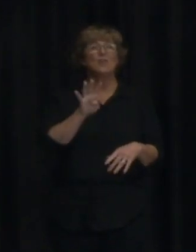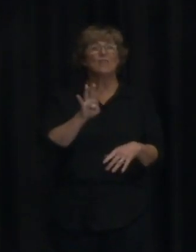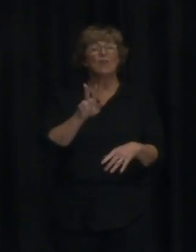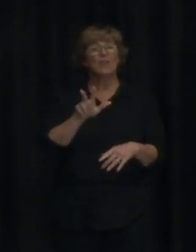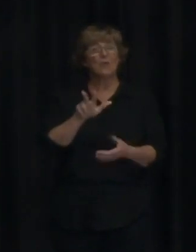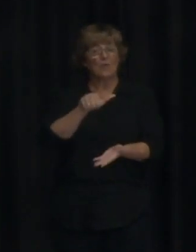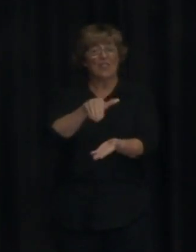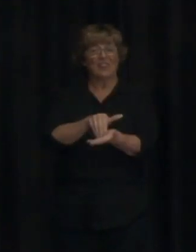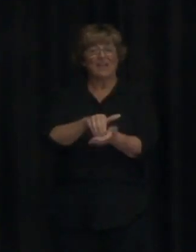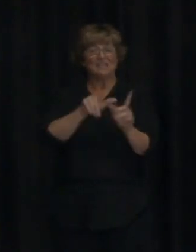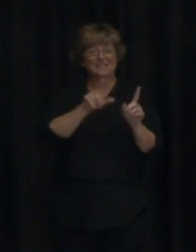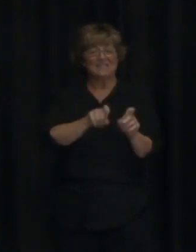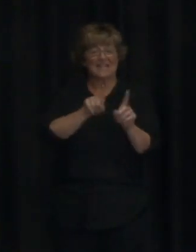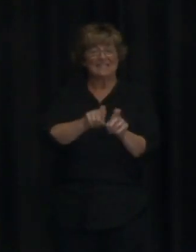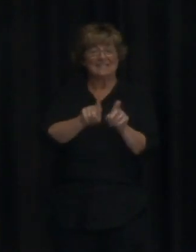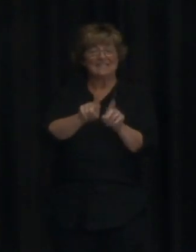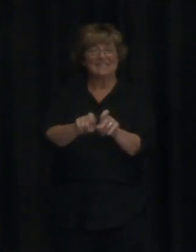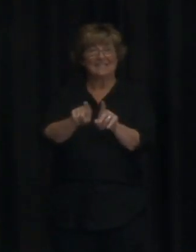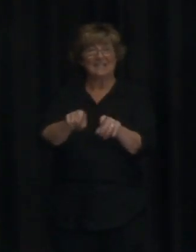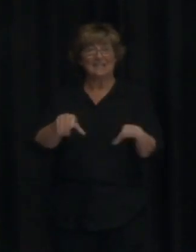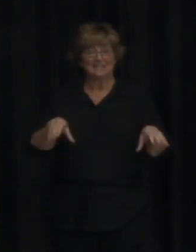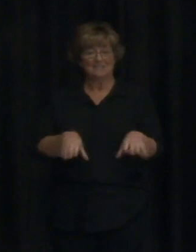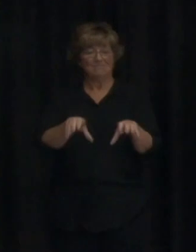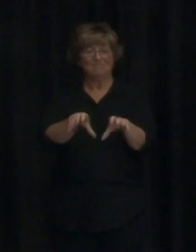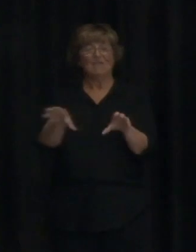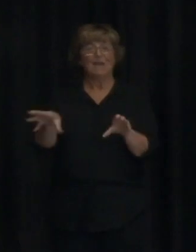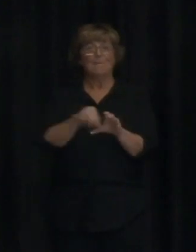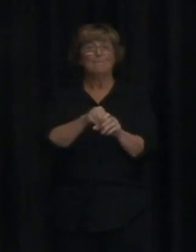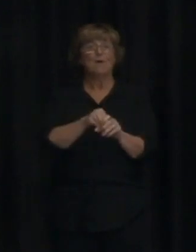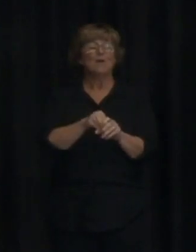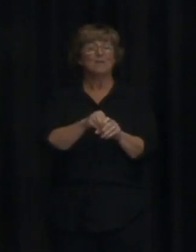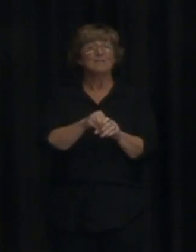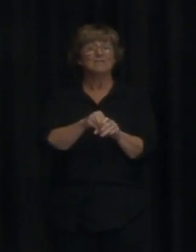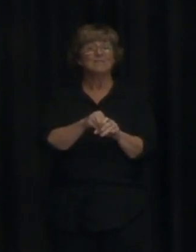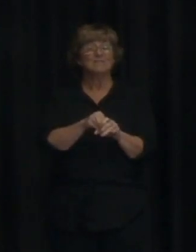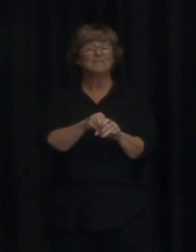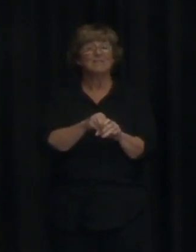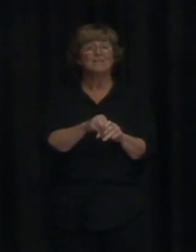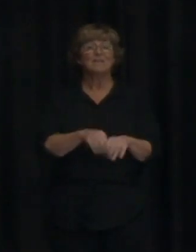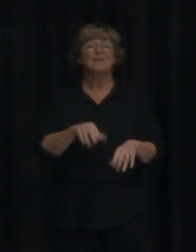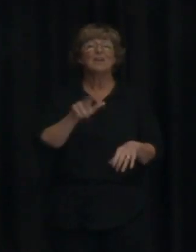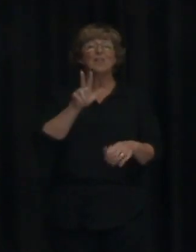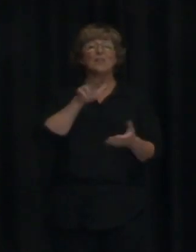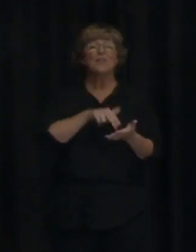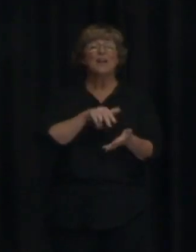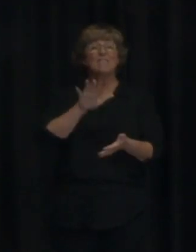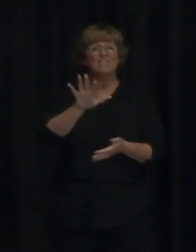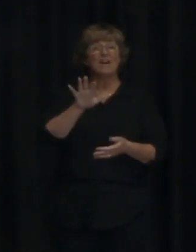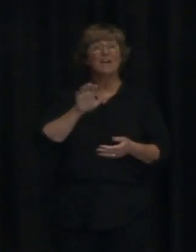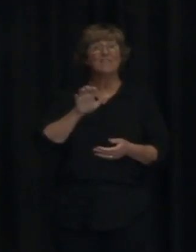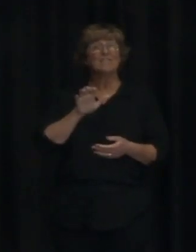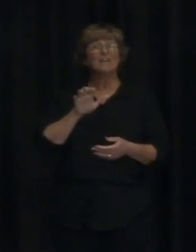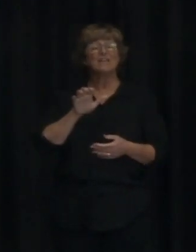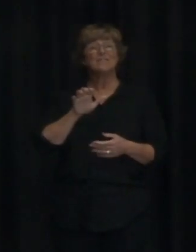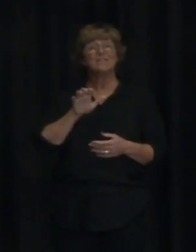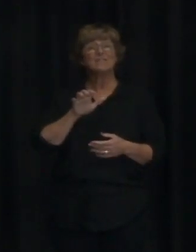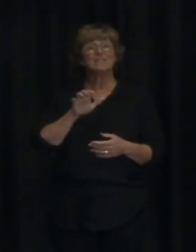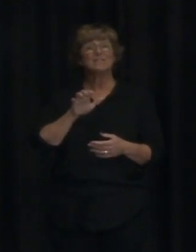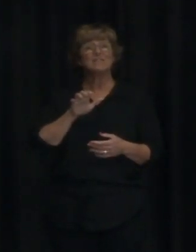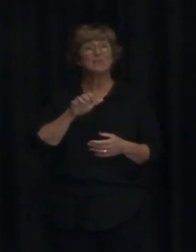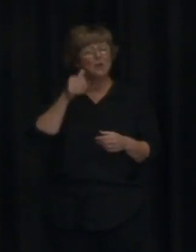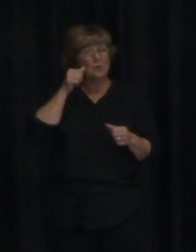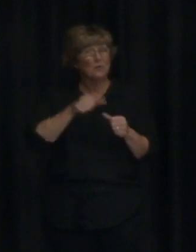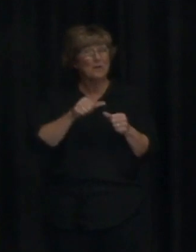243,000 tests that were conducted as part of the reporting period. 3,500 cases. Just